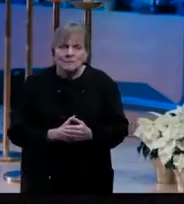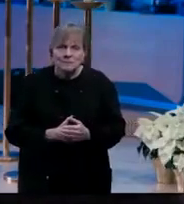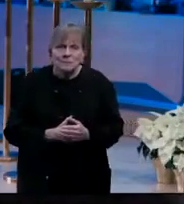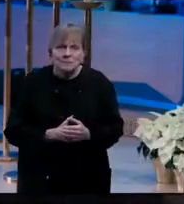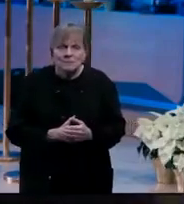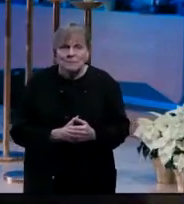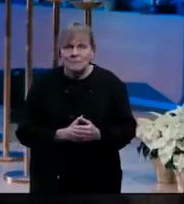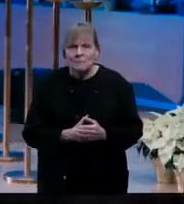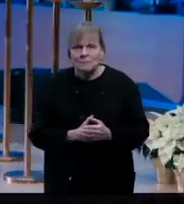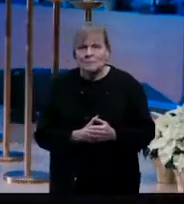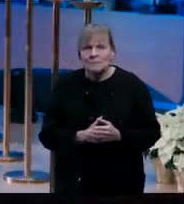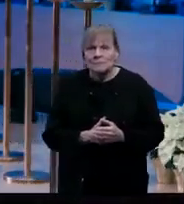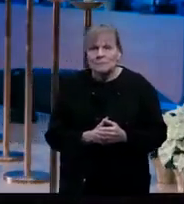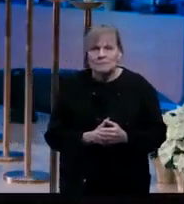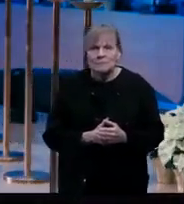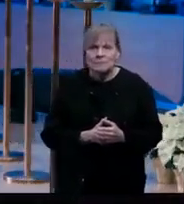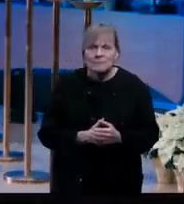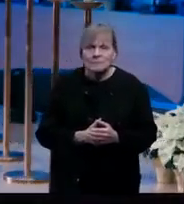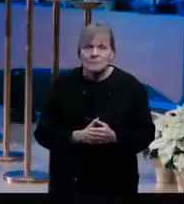Jesus.